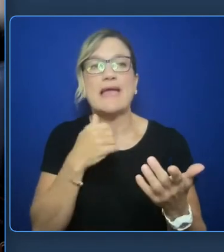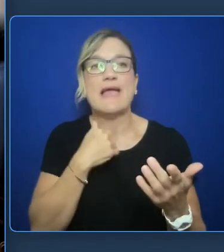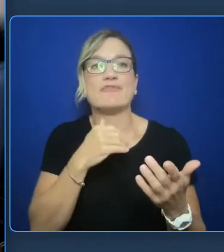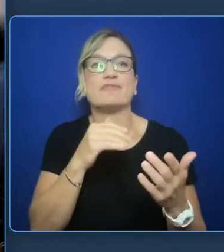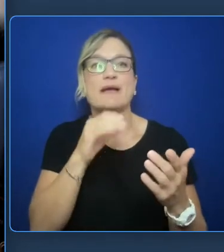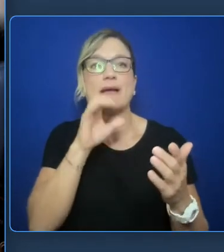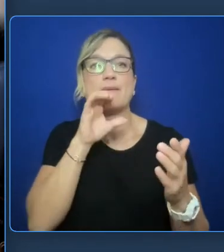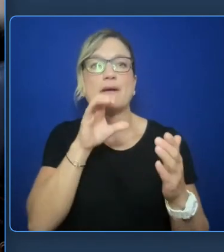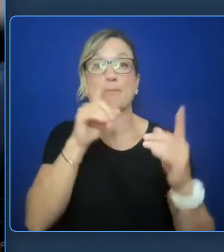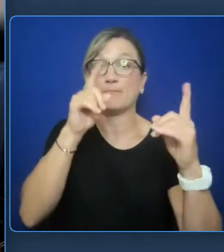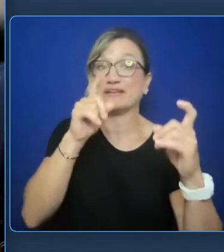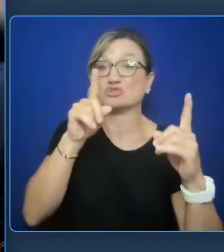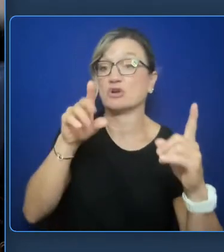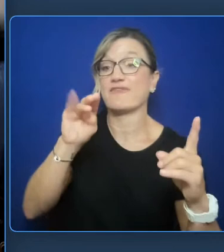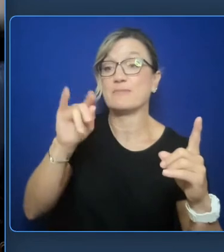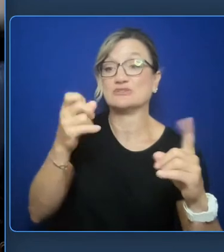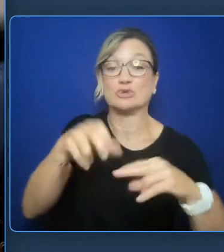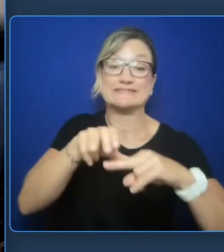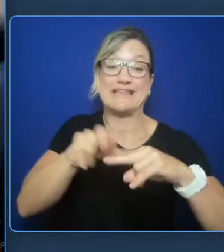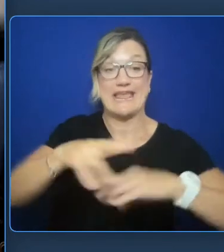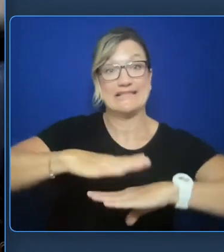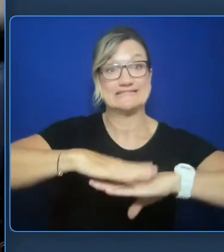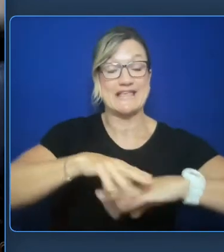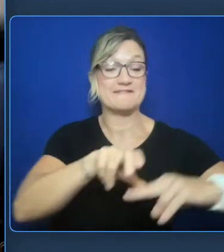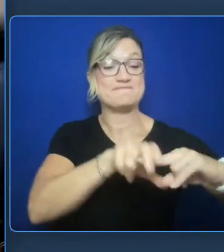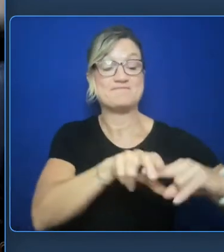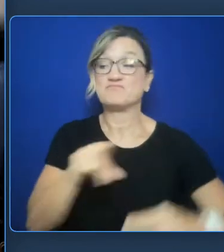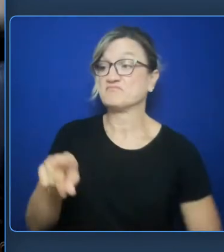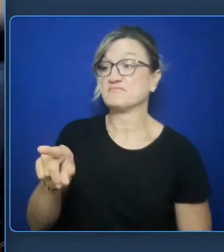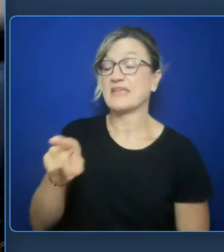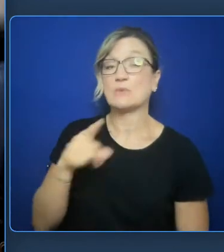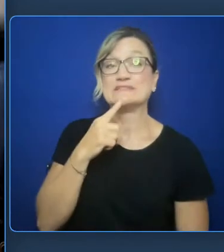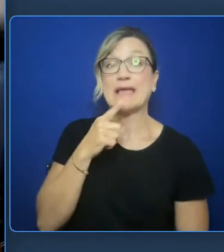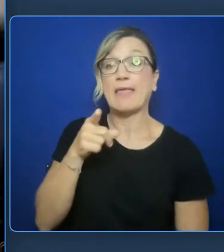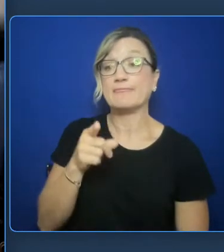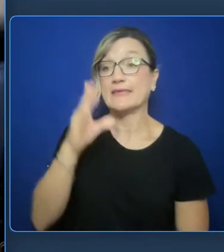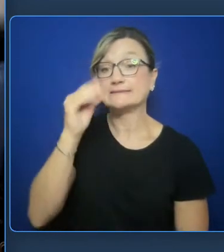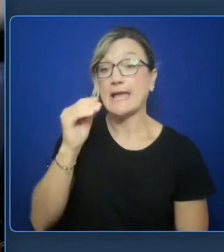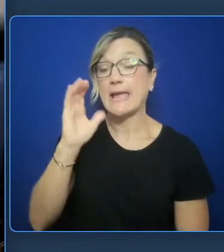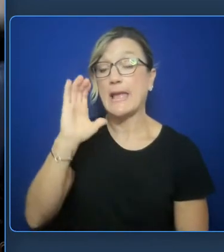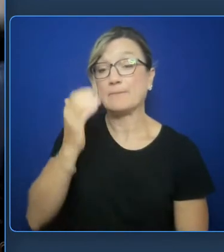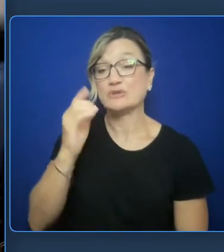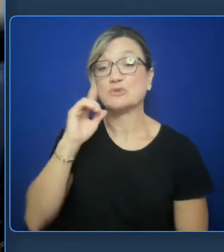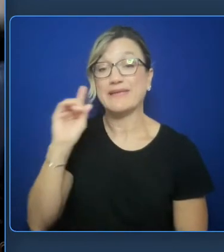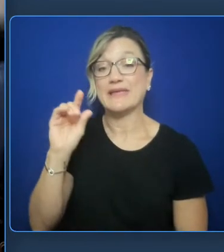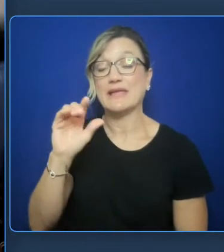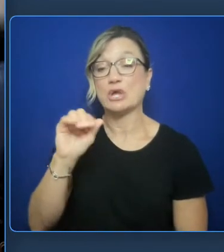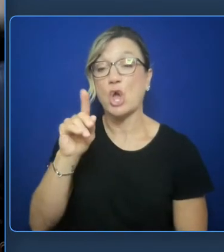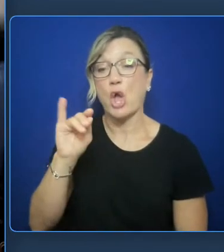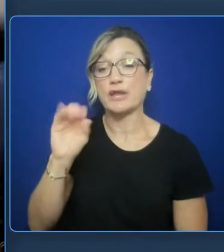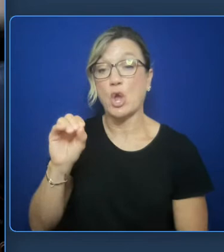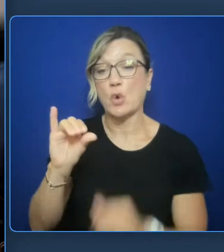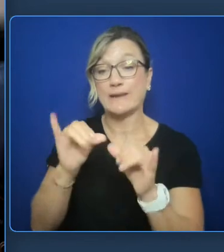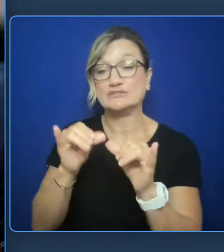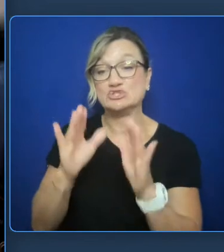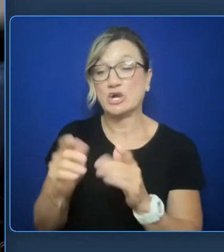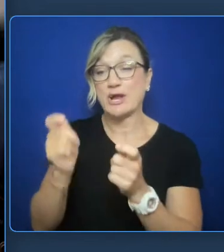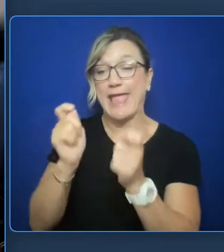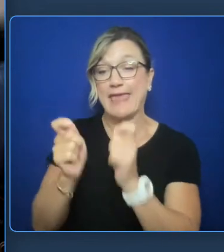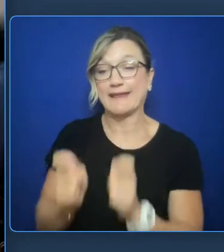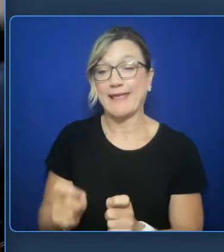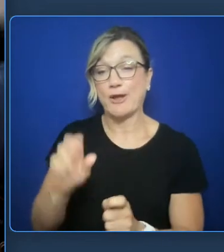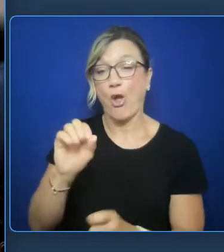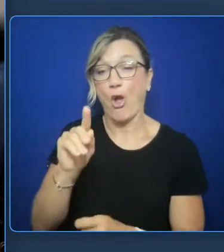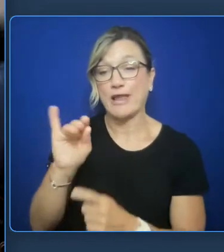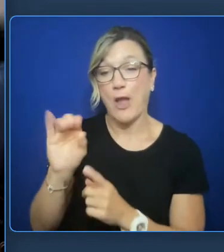Mitchell's at his desk there, it would say this guy appears to be an audio engineer editing audio. If you take a